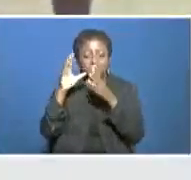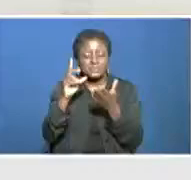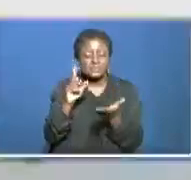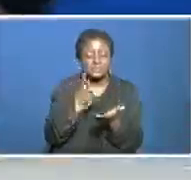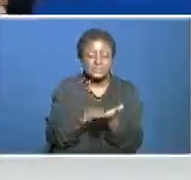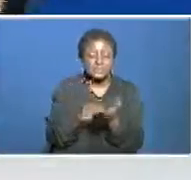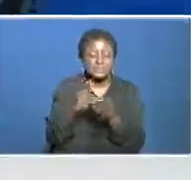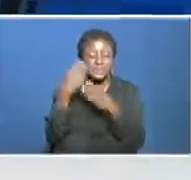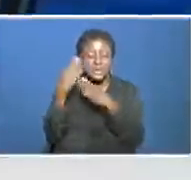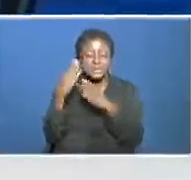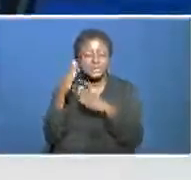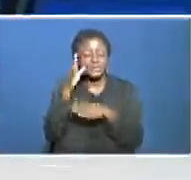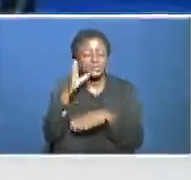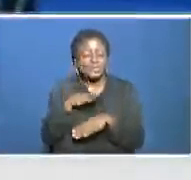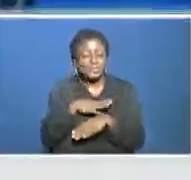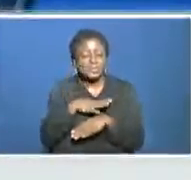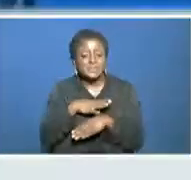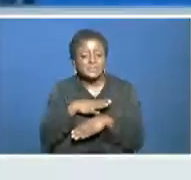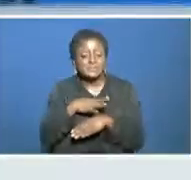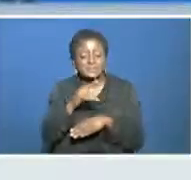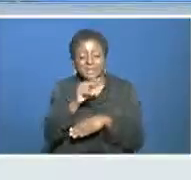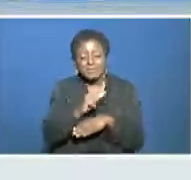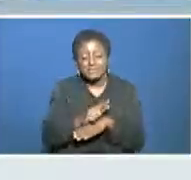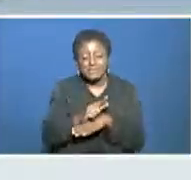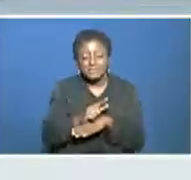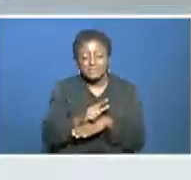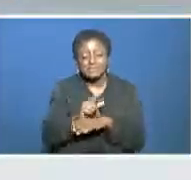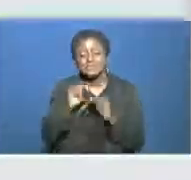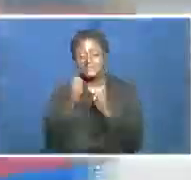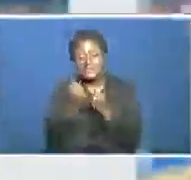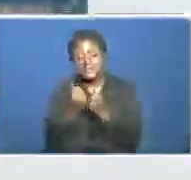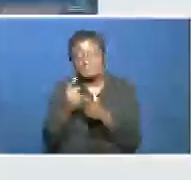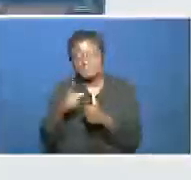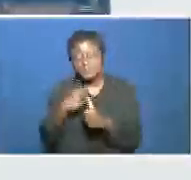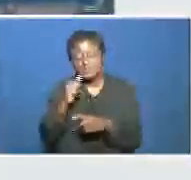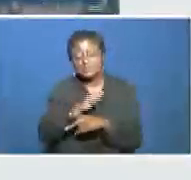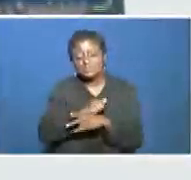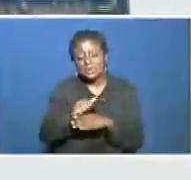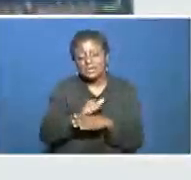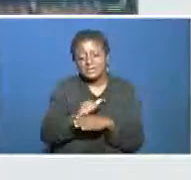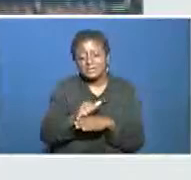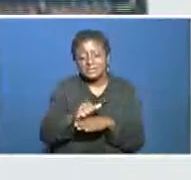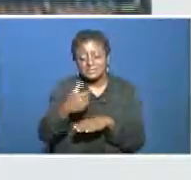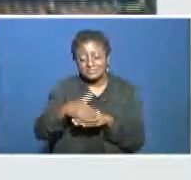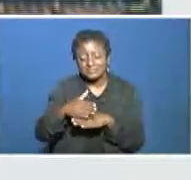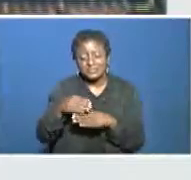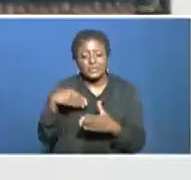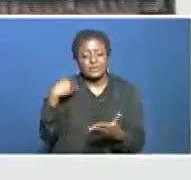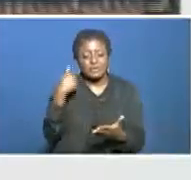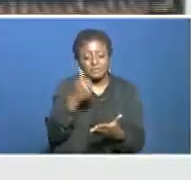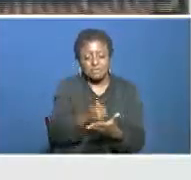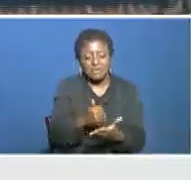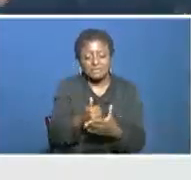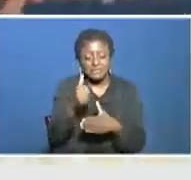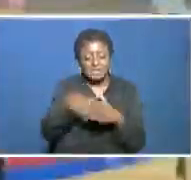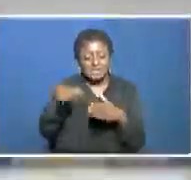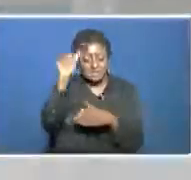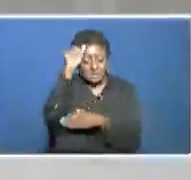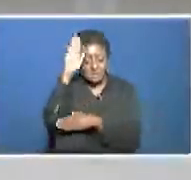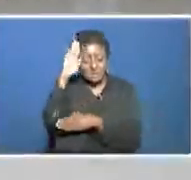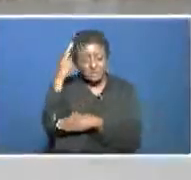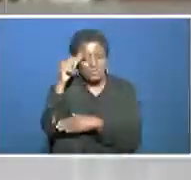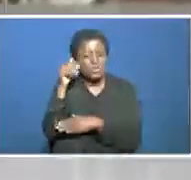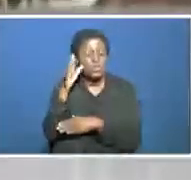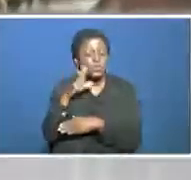national basketball team having their first practice after arriving in Cuba for the FIBA Caribbean Basketball Confederation Women's Championship.